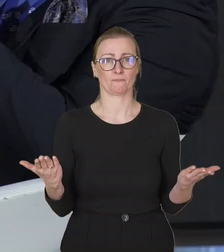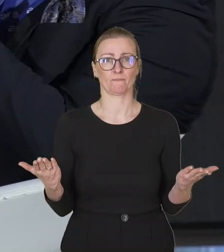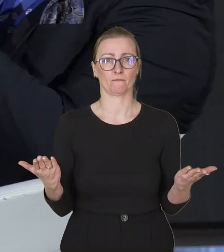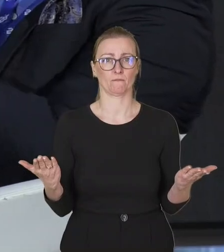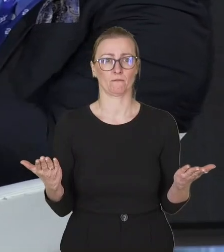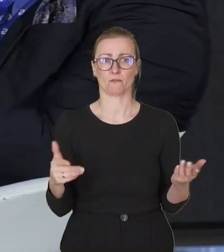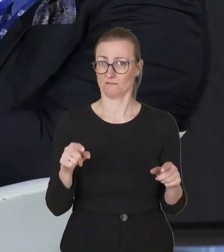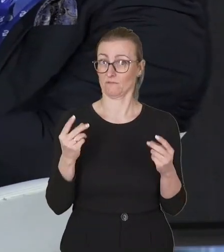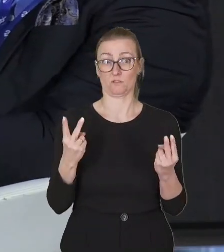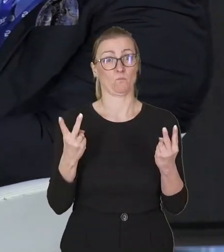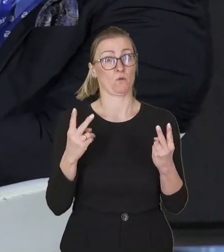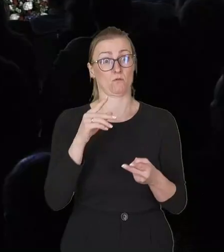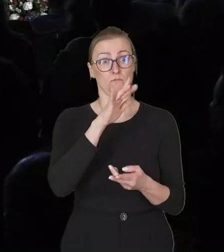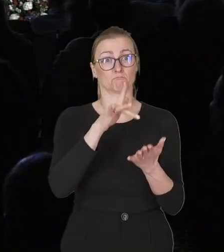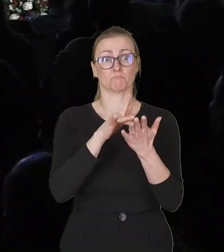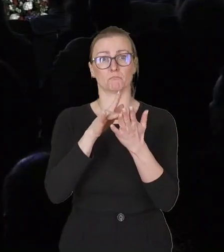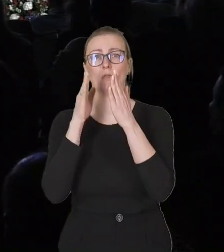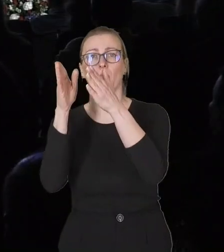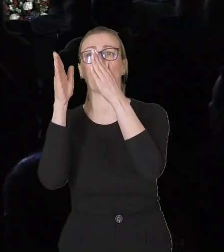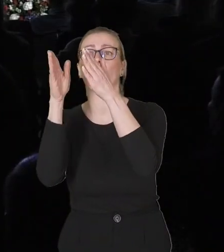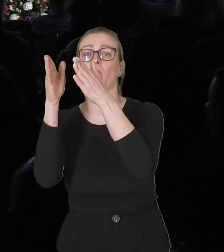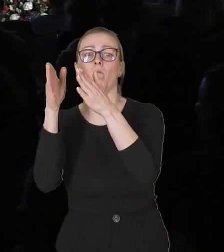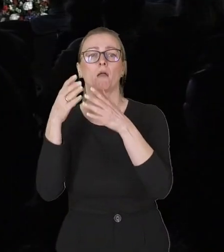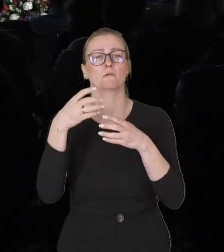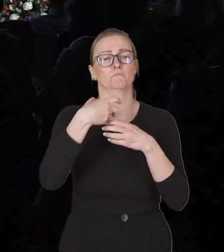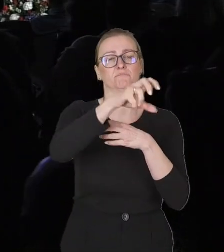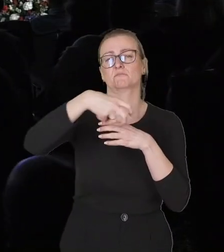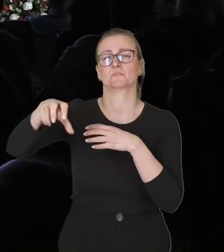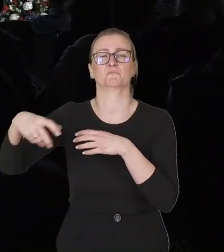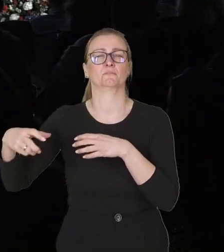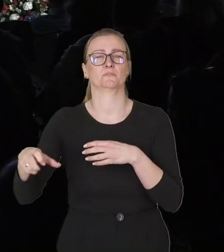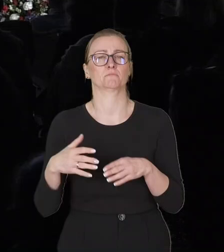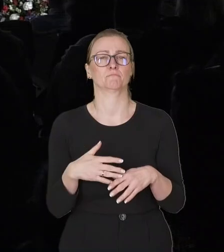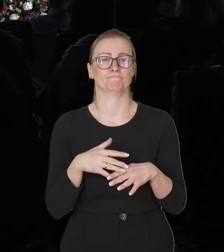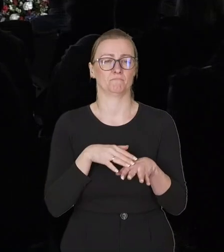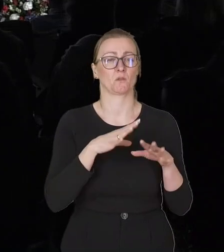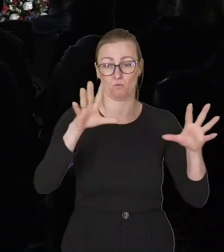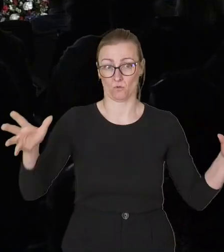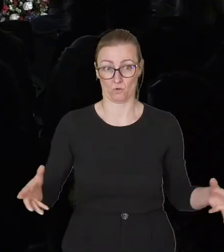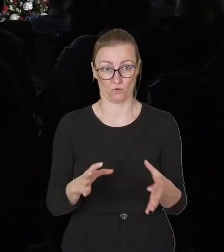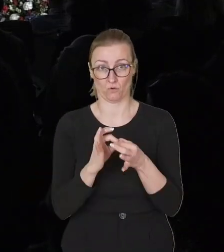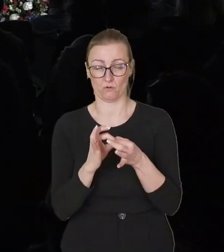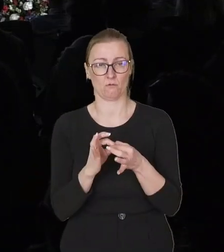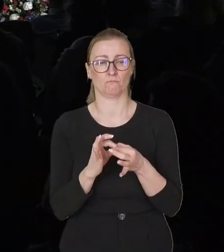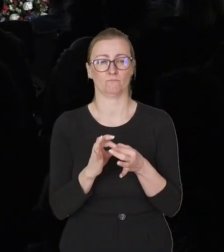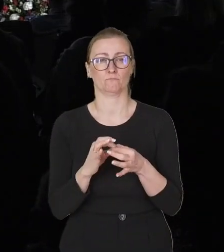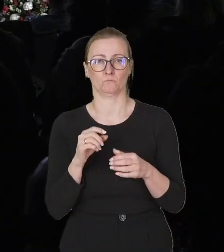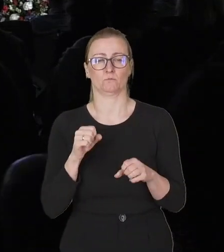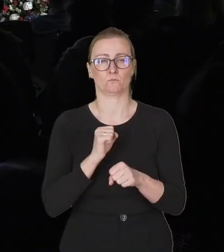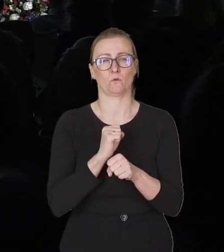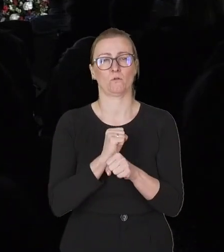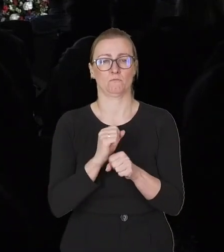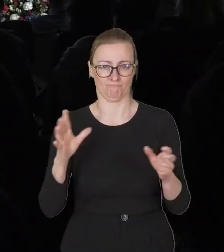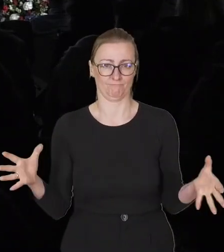to use. Thank you. Michael, you raised your hand, so you reacted for something specific, or?